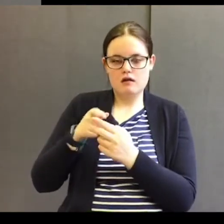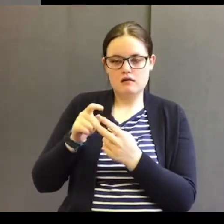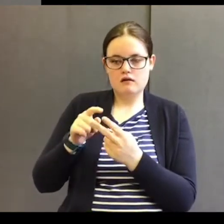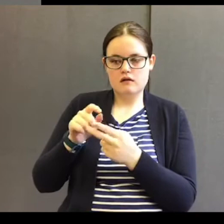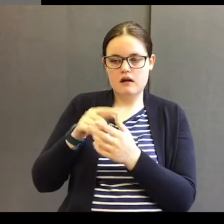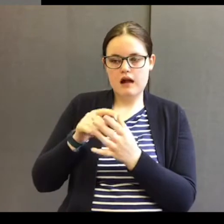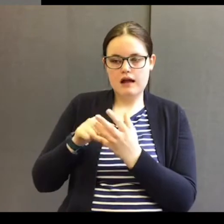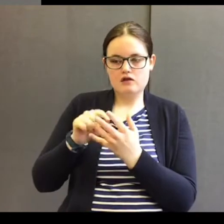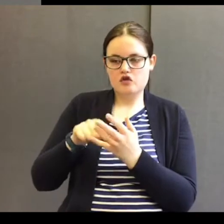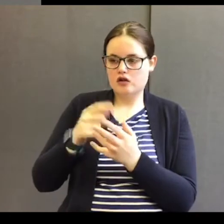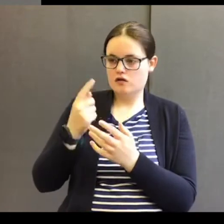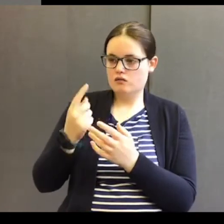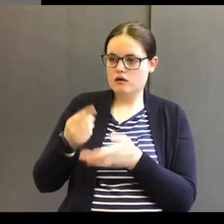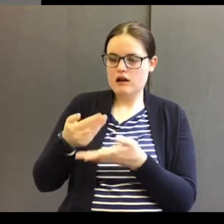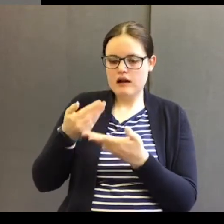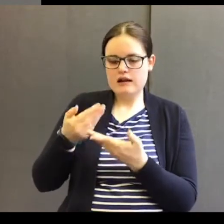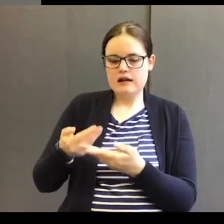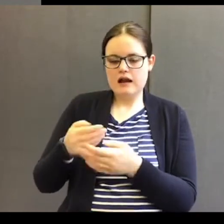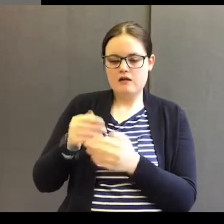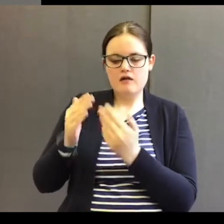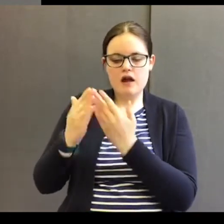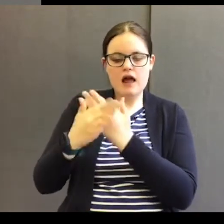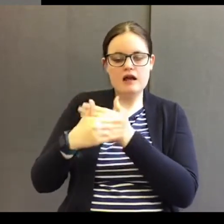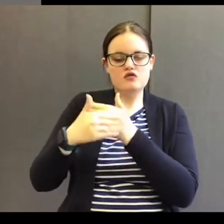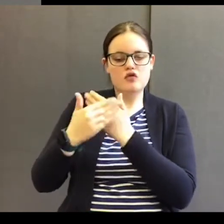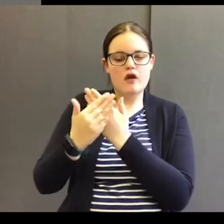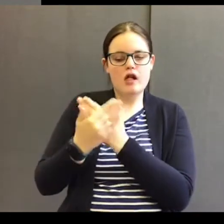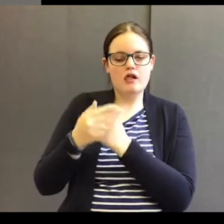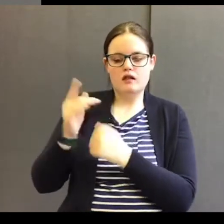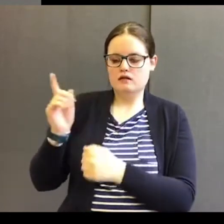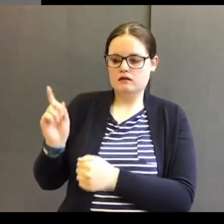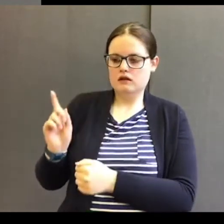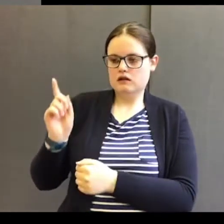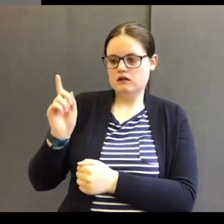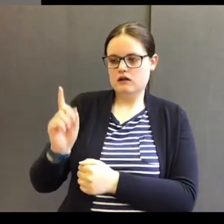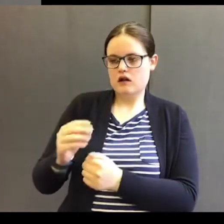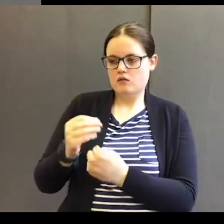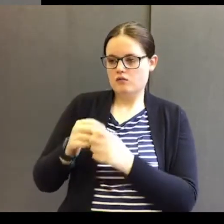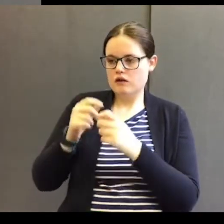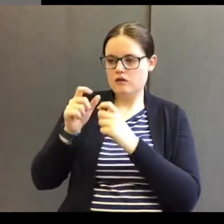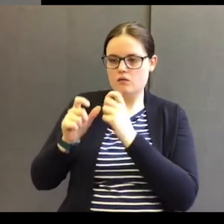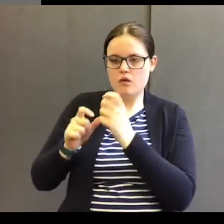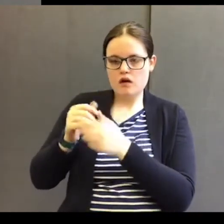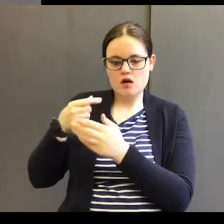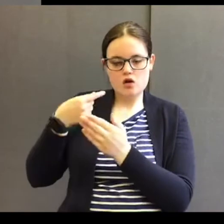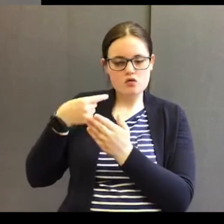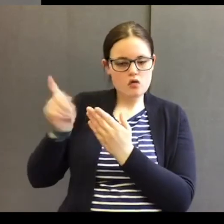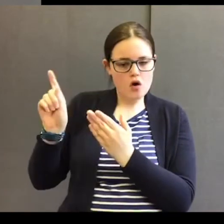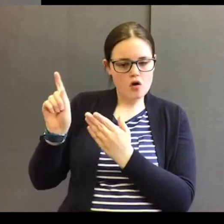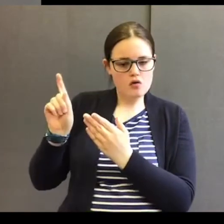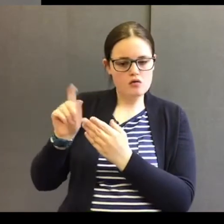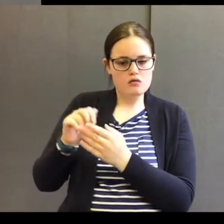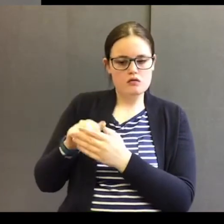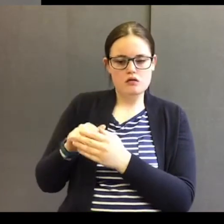Mark, Acts 1, and now the angel who comes bearing these